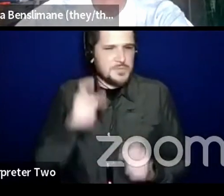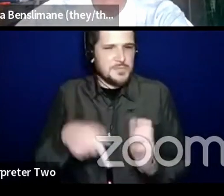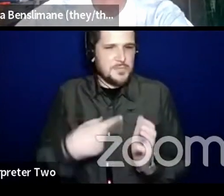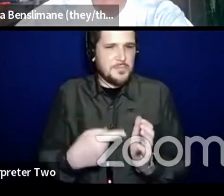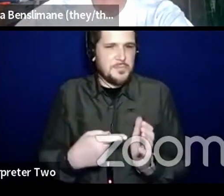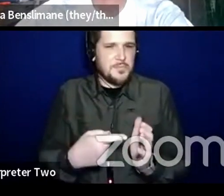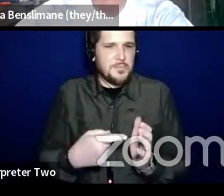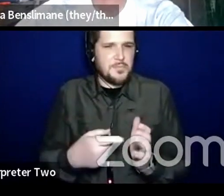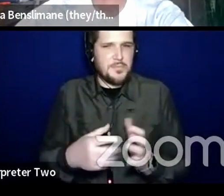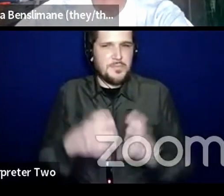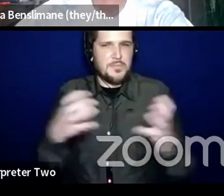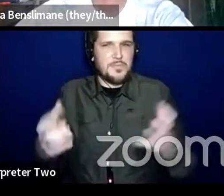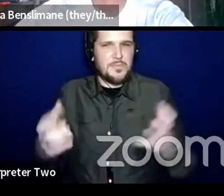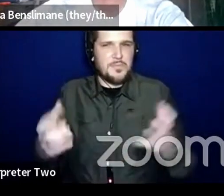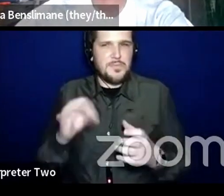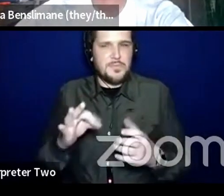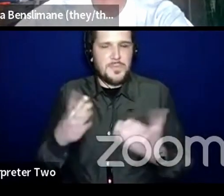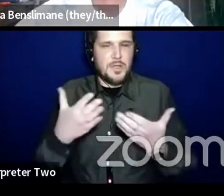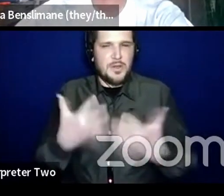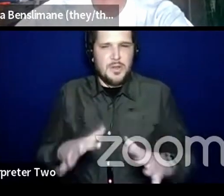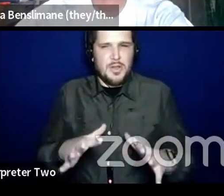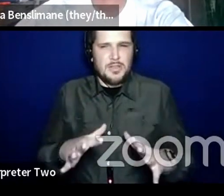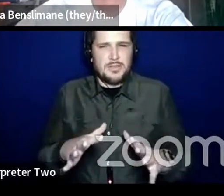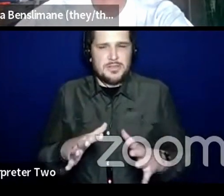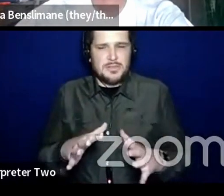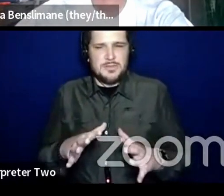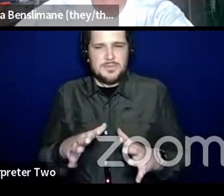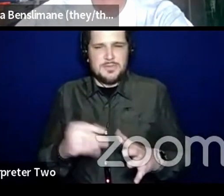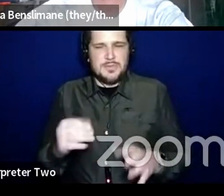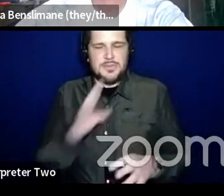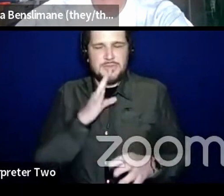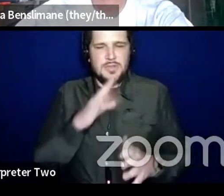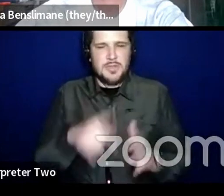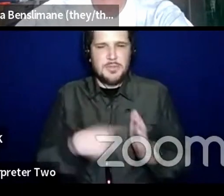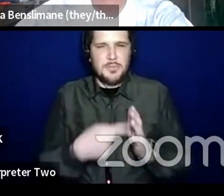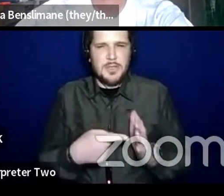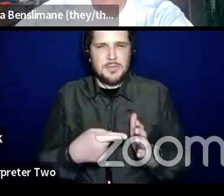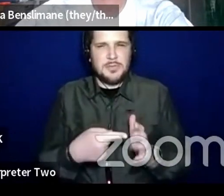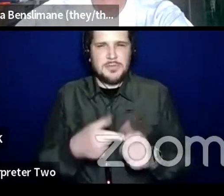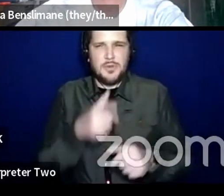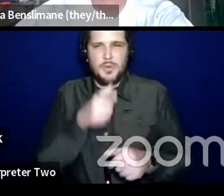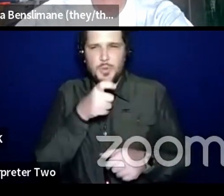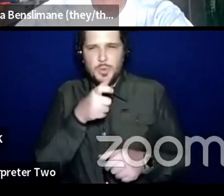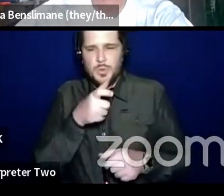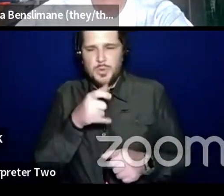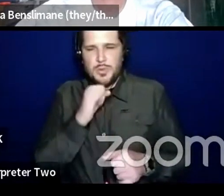about lots of the losses and talking about whose